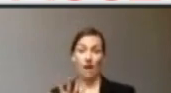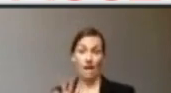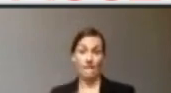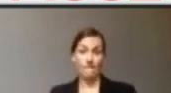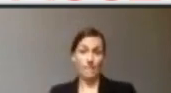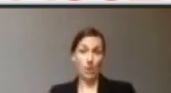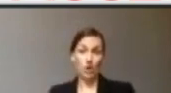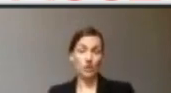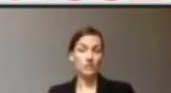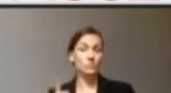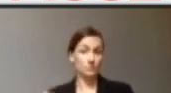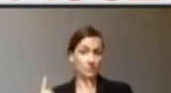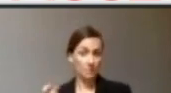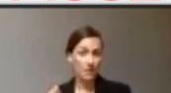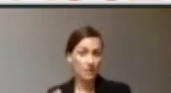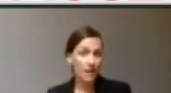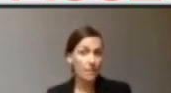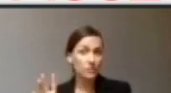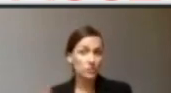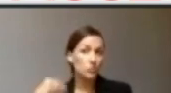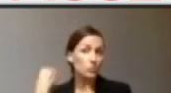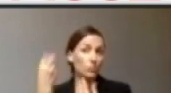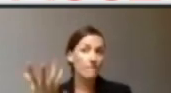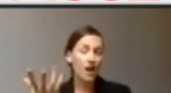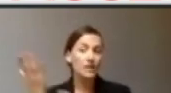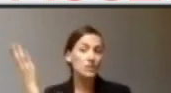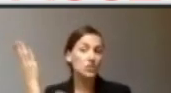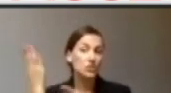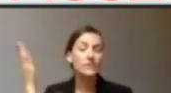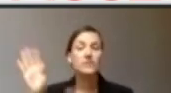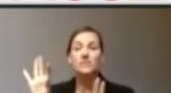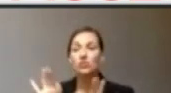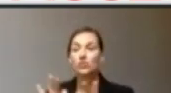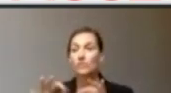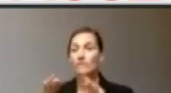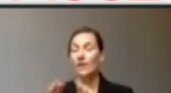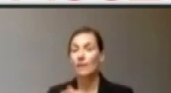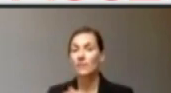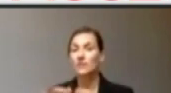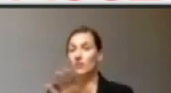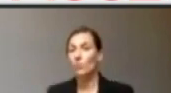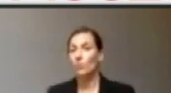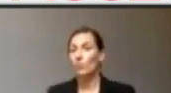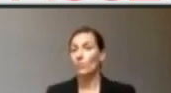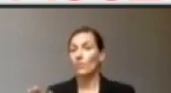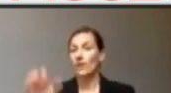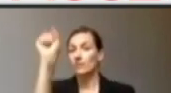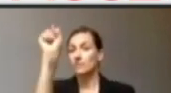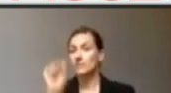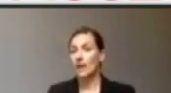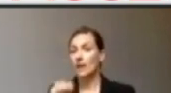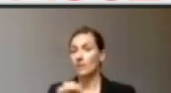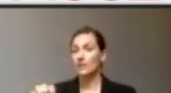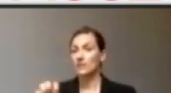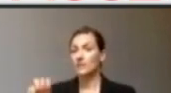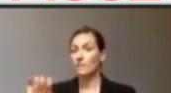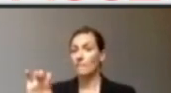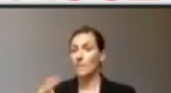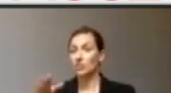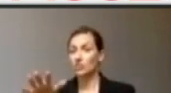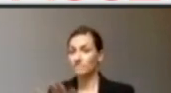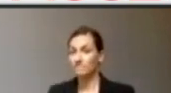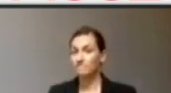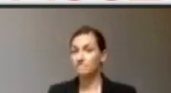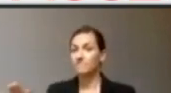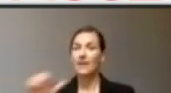really have been able to provide services to families clear around the Southeastern Michigan region, not just specific